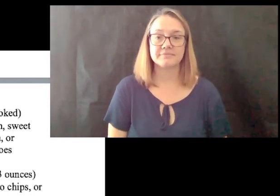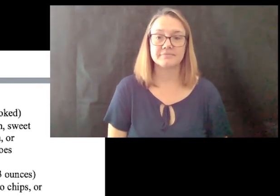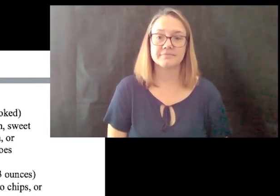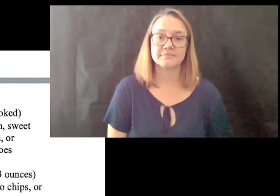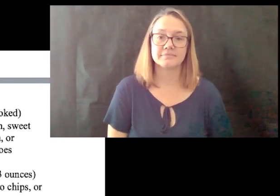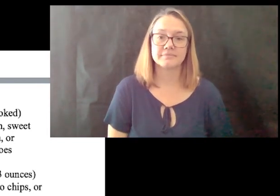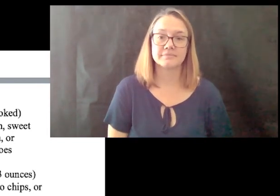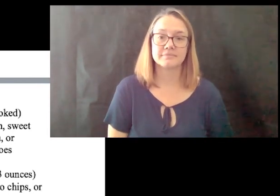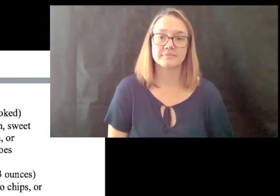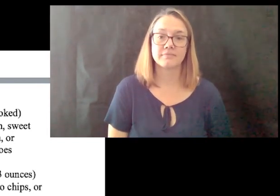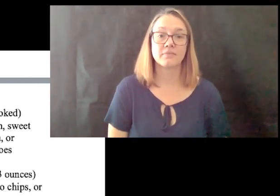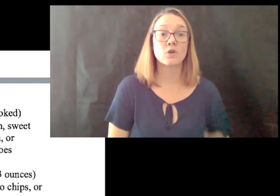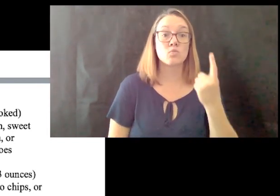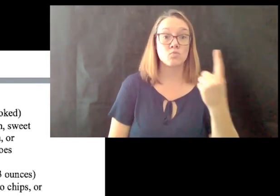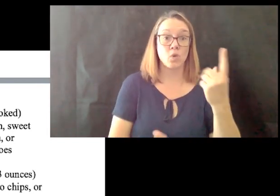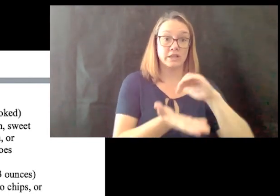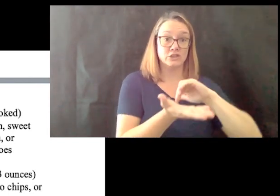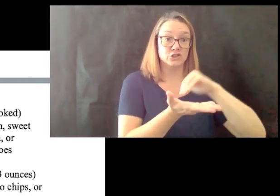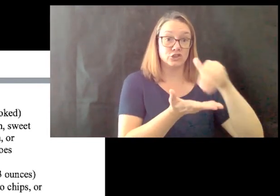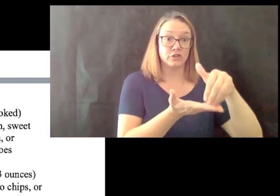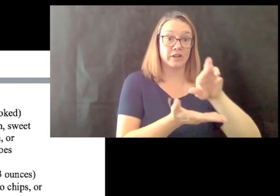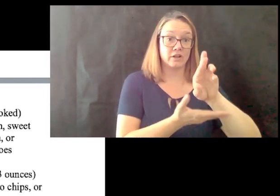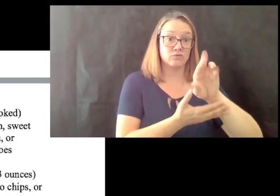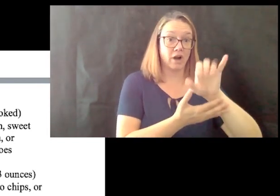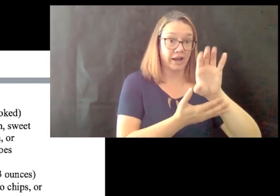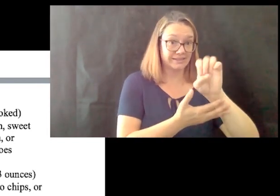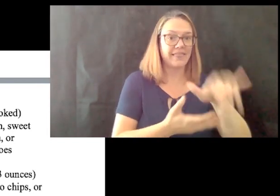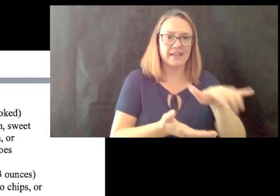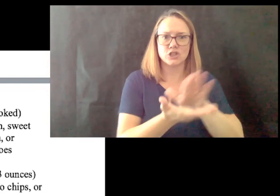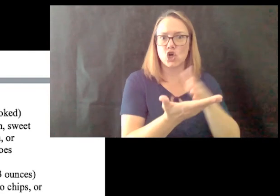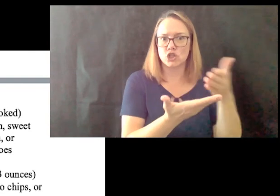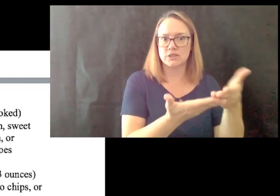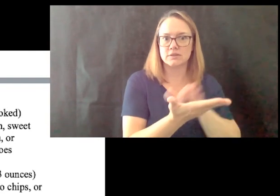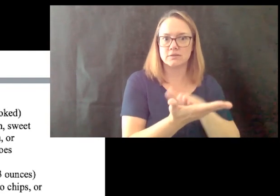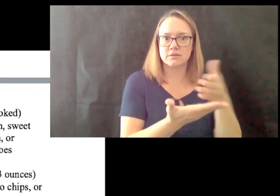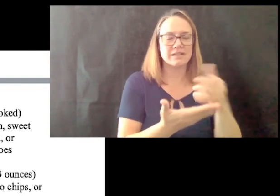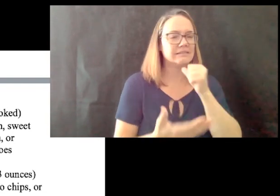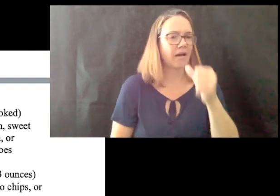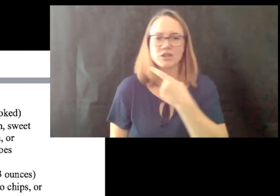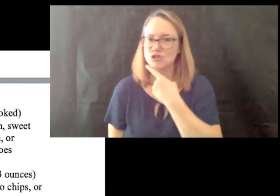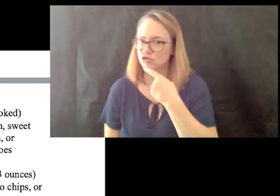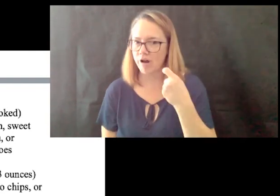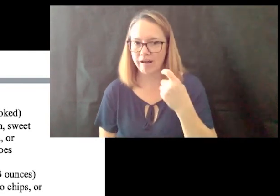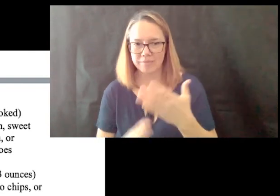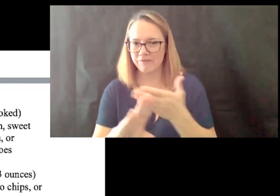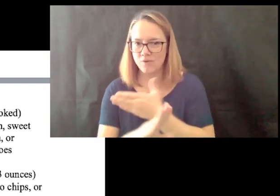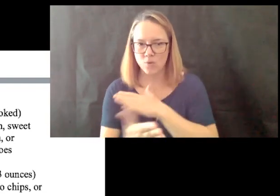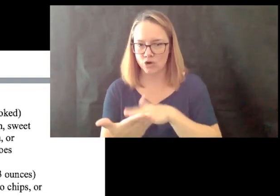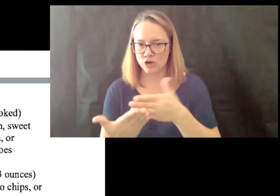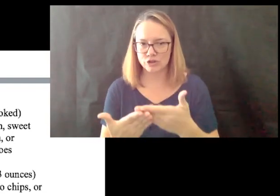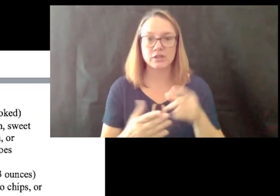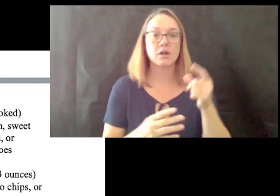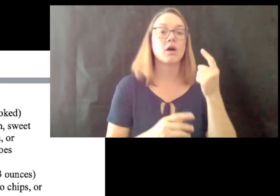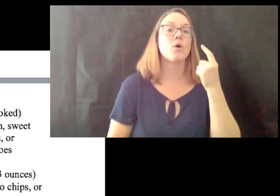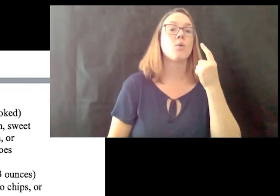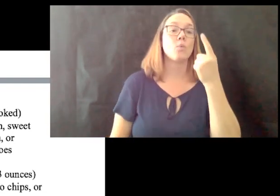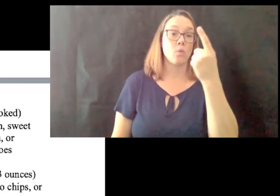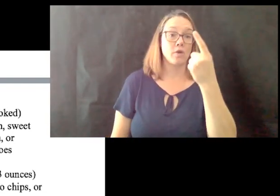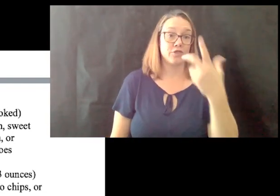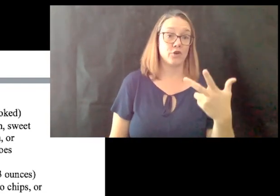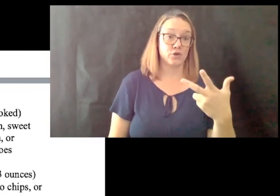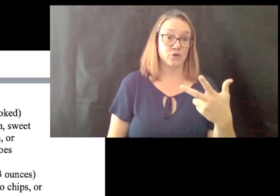so one serving of rice, and that's cooked rice, not dry before it's cooked.